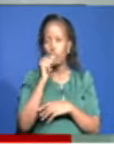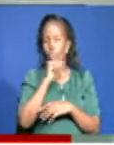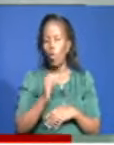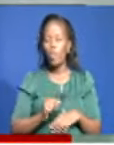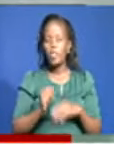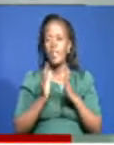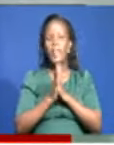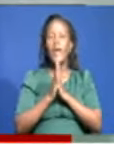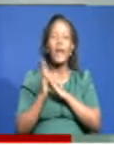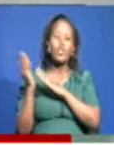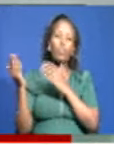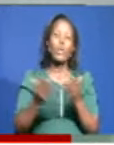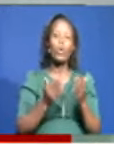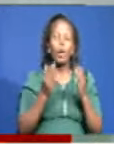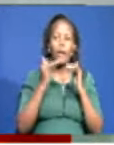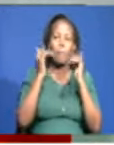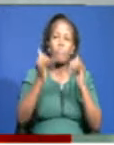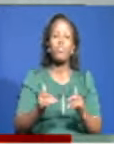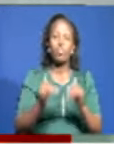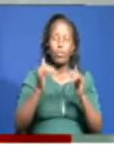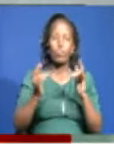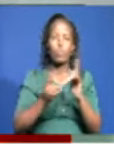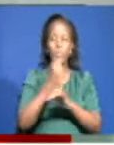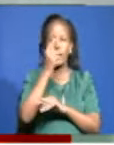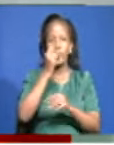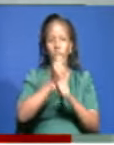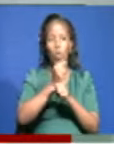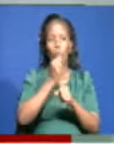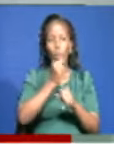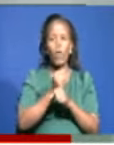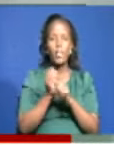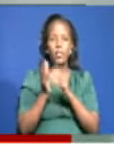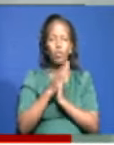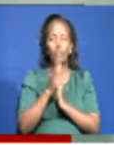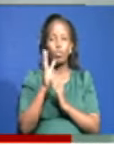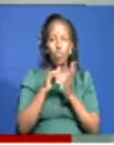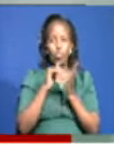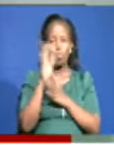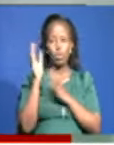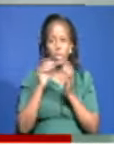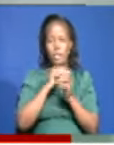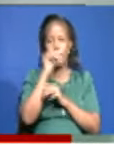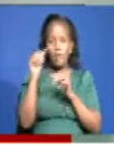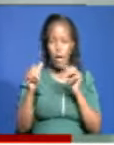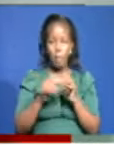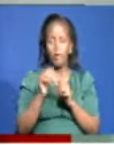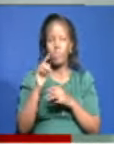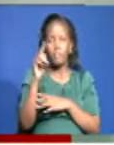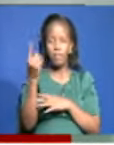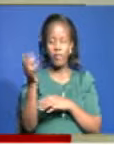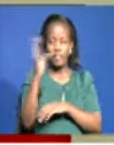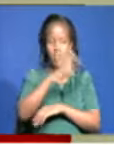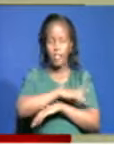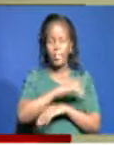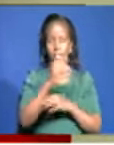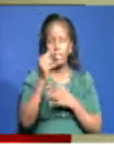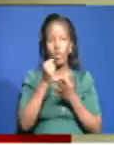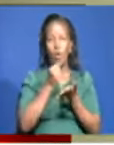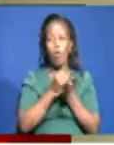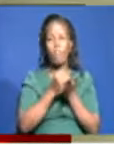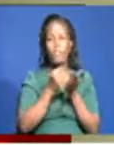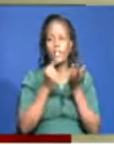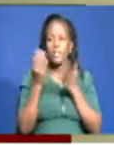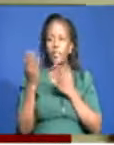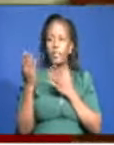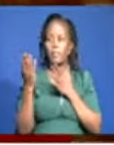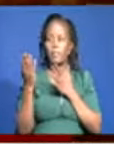to start their roles. Ruth Womboi highlights their promises to the public on their first day in office.